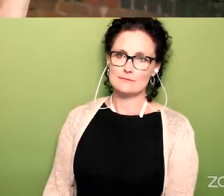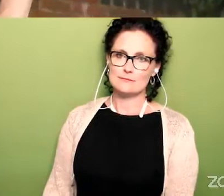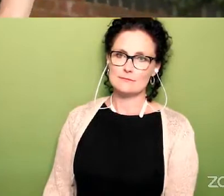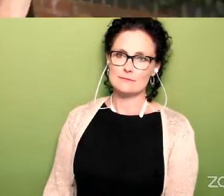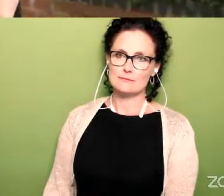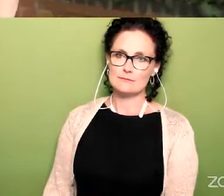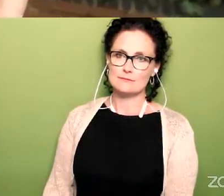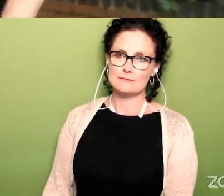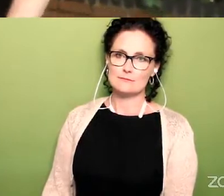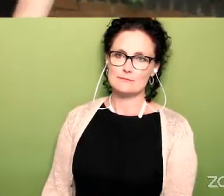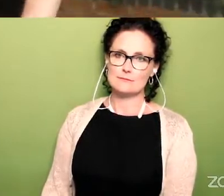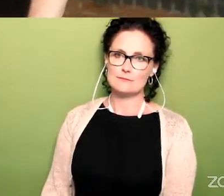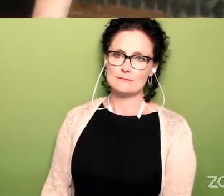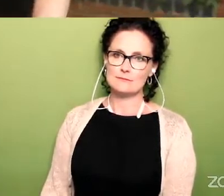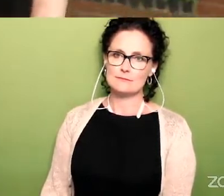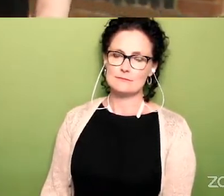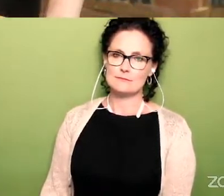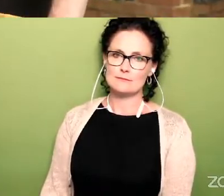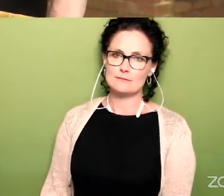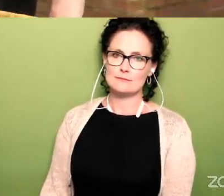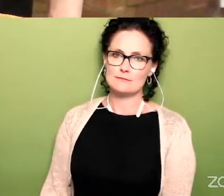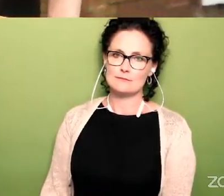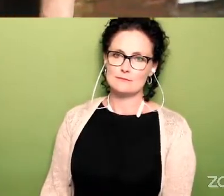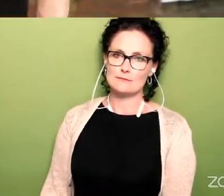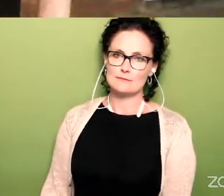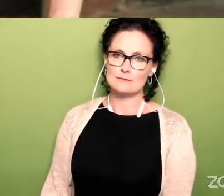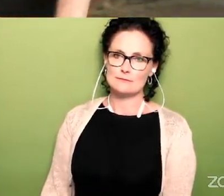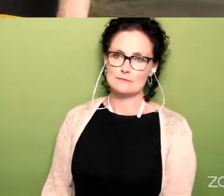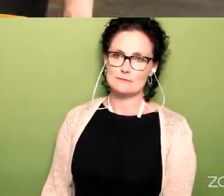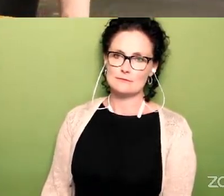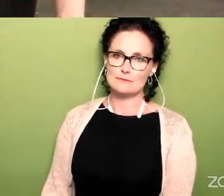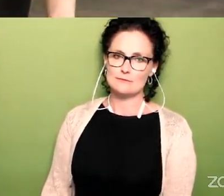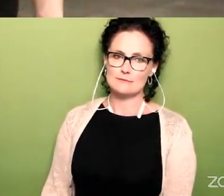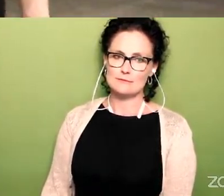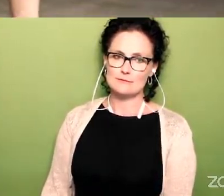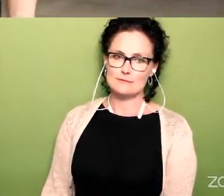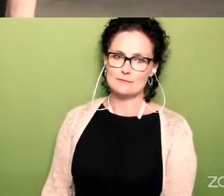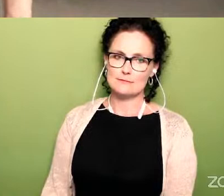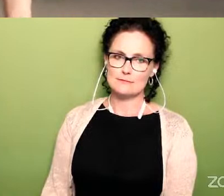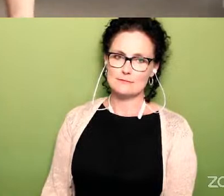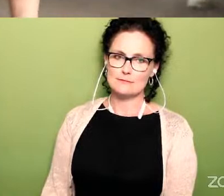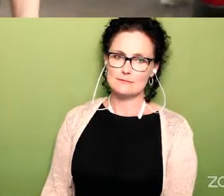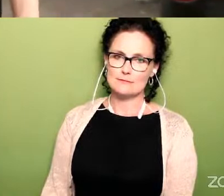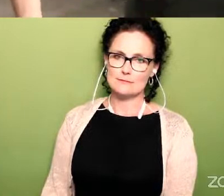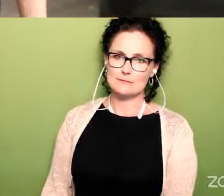Why didn't they notify us? I've got a party and food to cook.